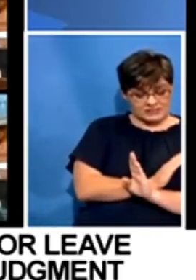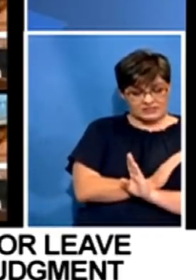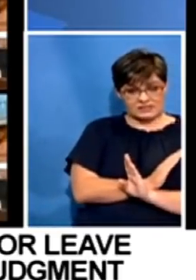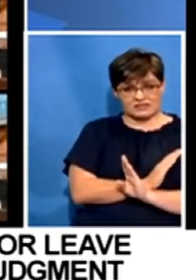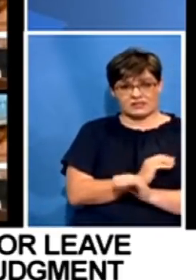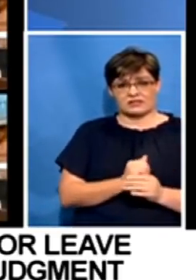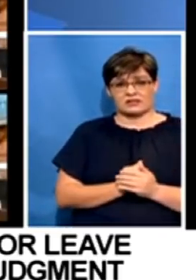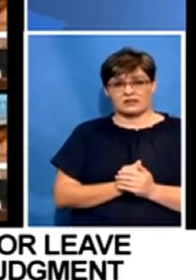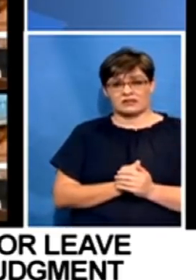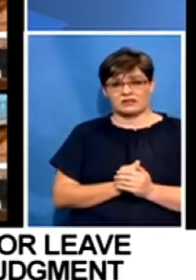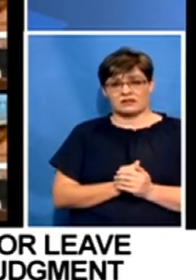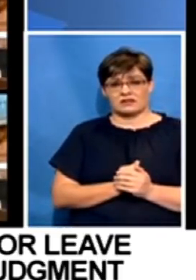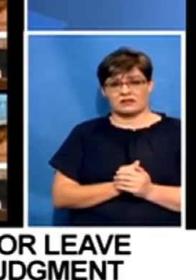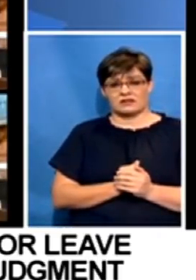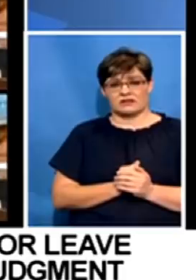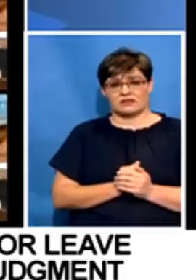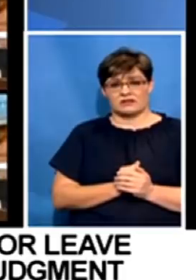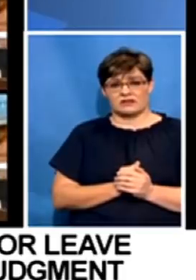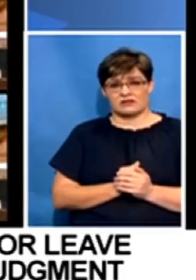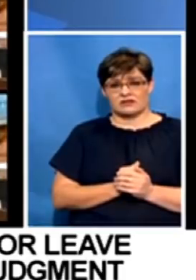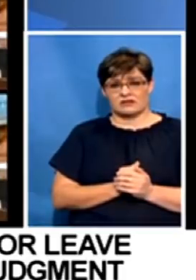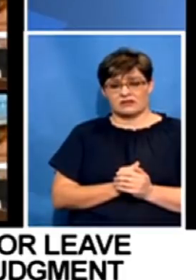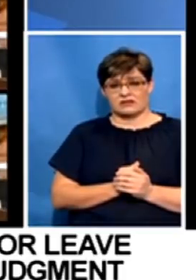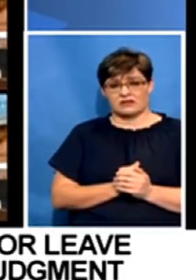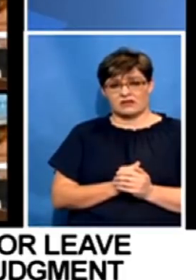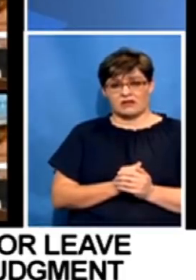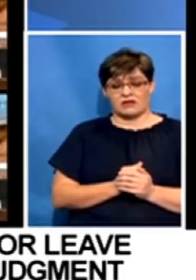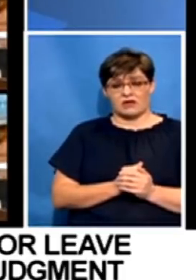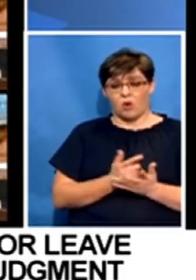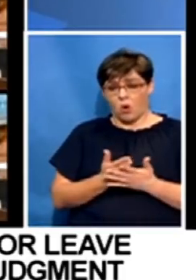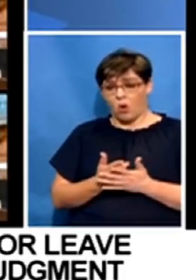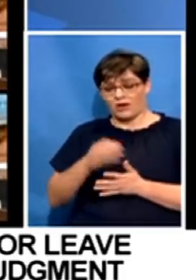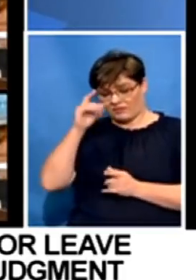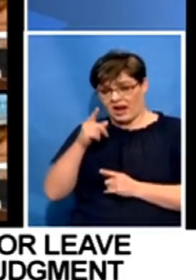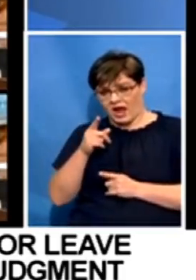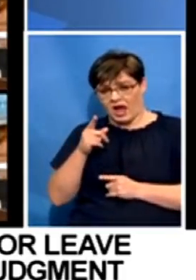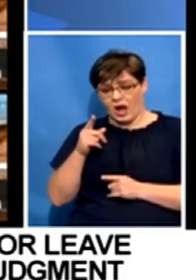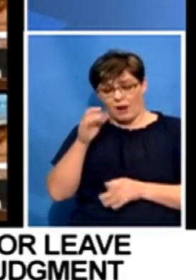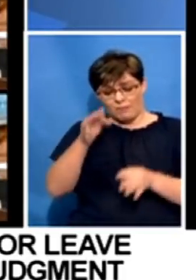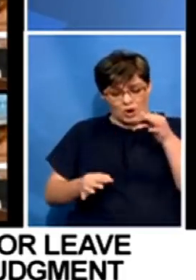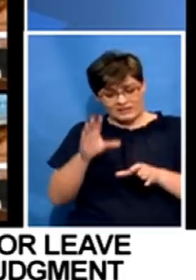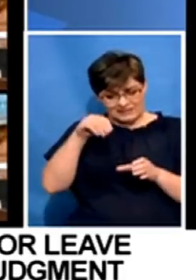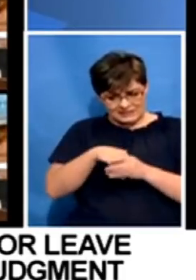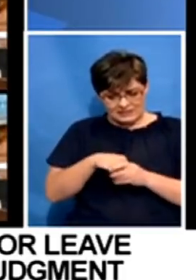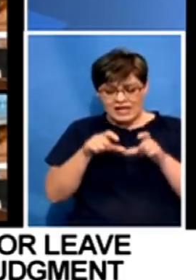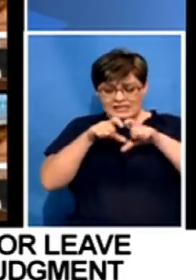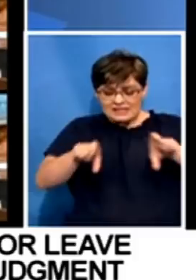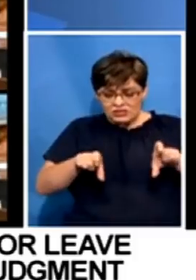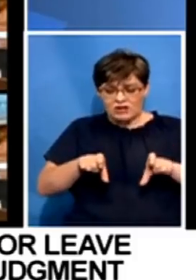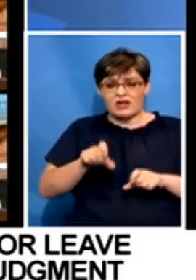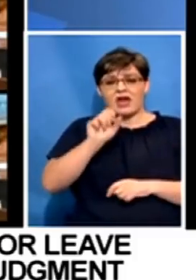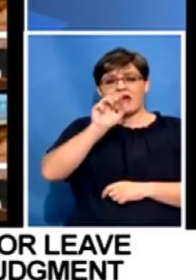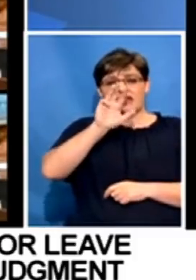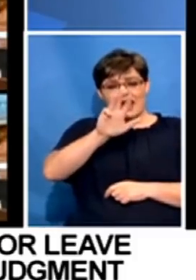in politics is very fine. And I think that is what Section 96 tries to tell us, is that